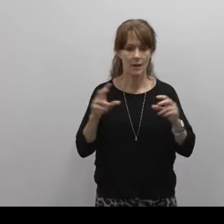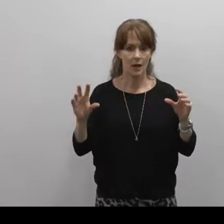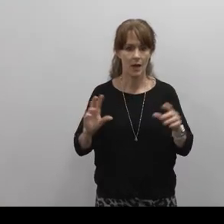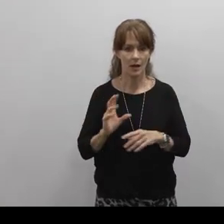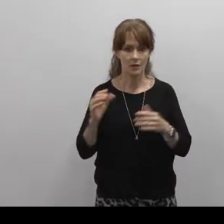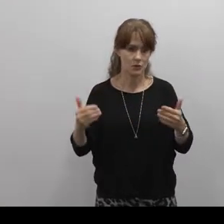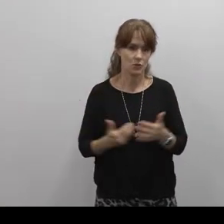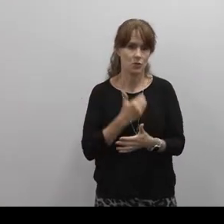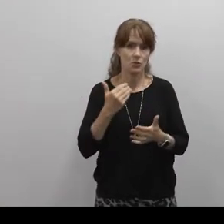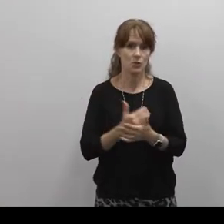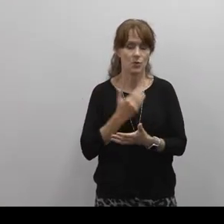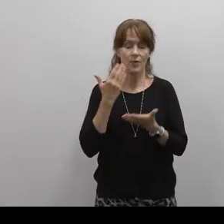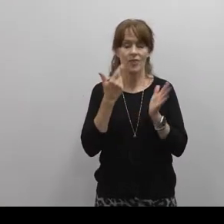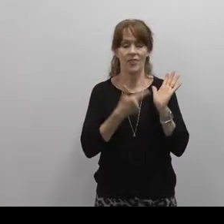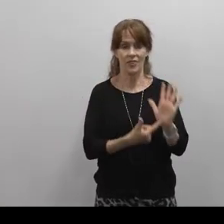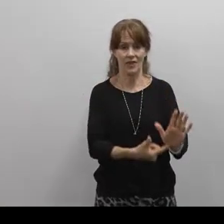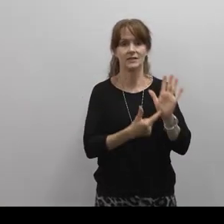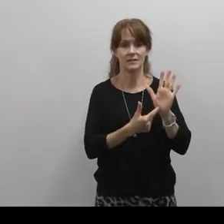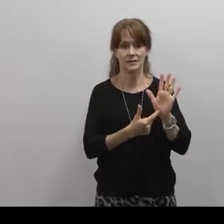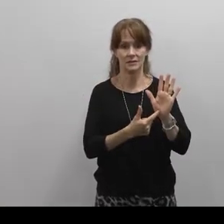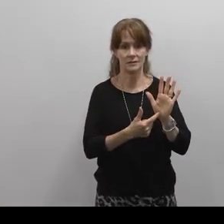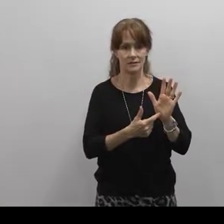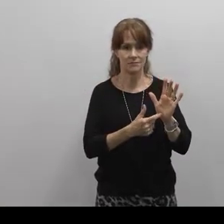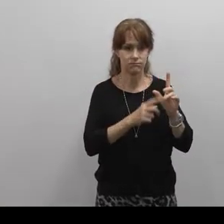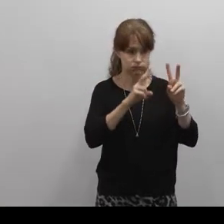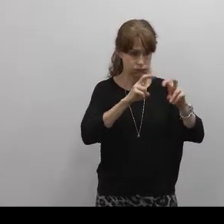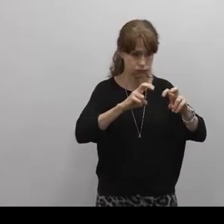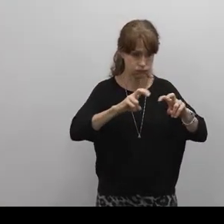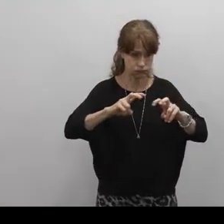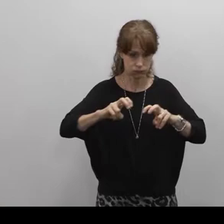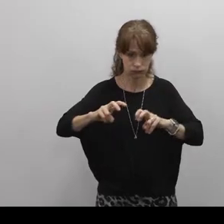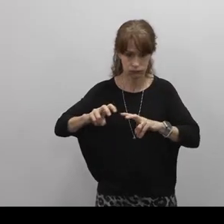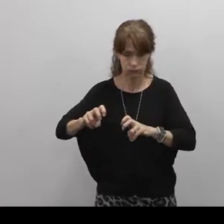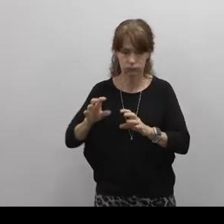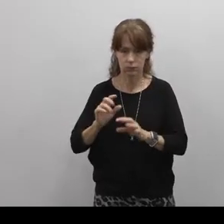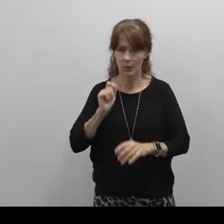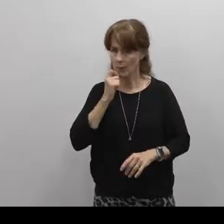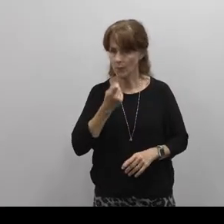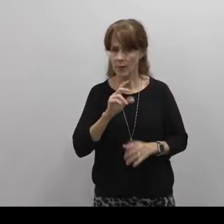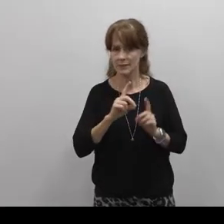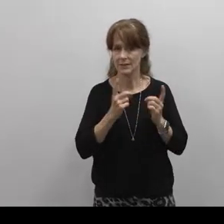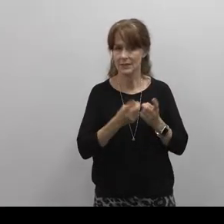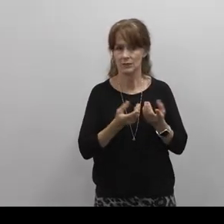update via this well-informed exercise, which is going to be very neat for us as a district.